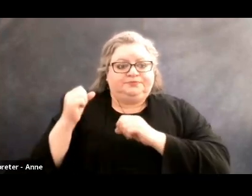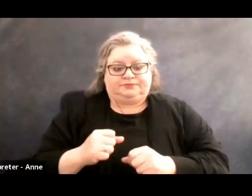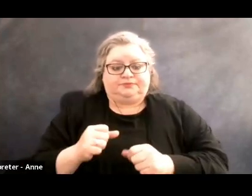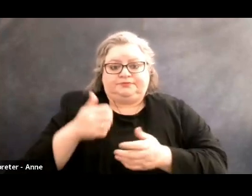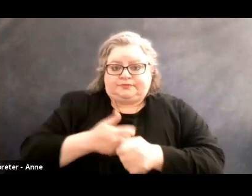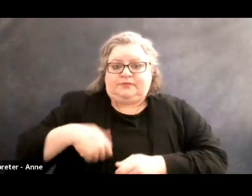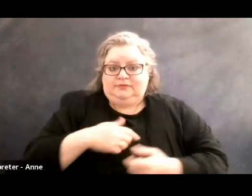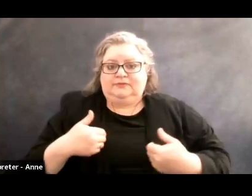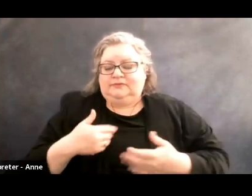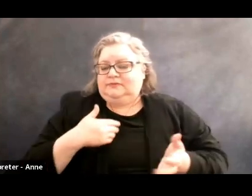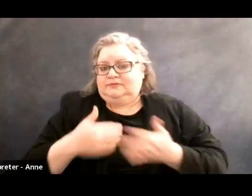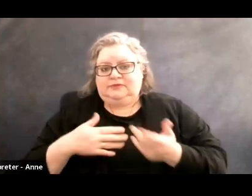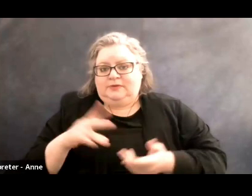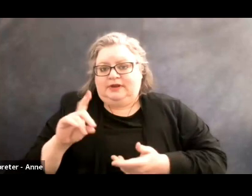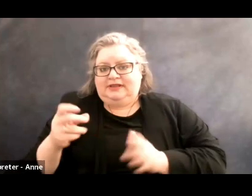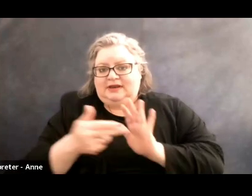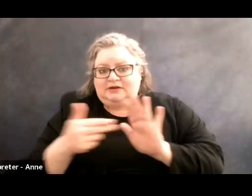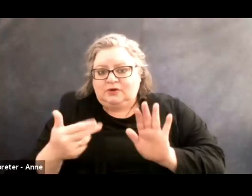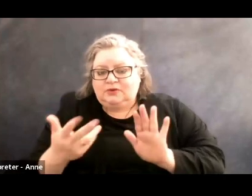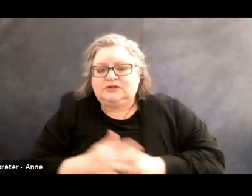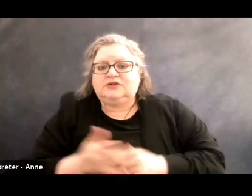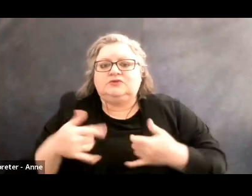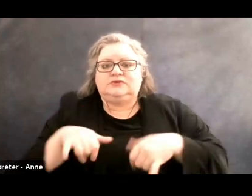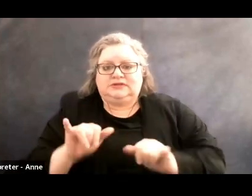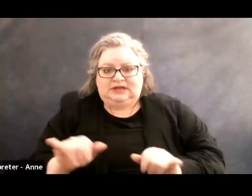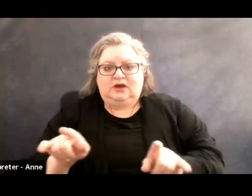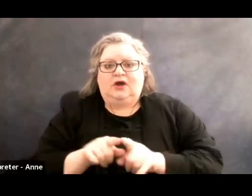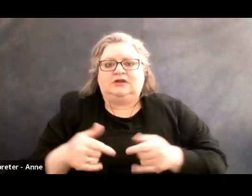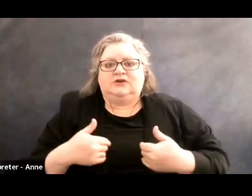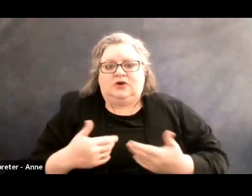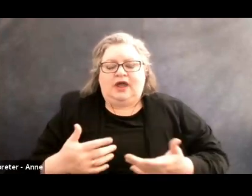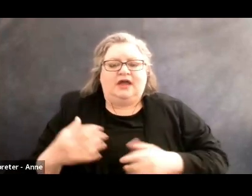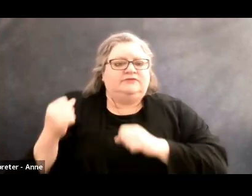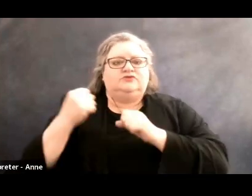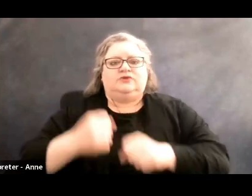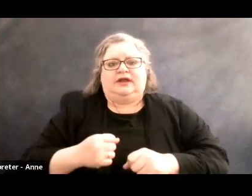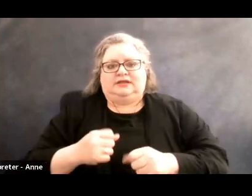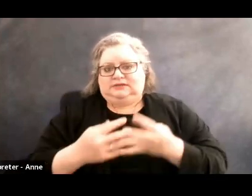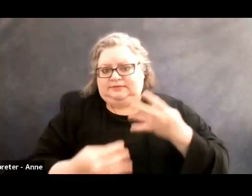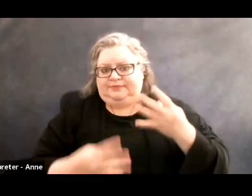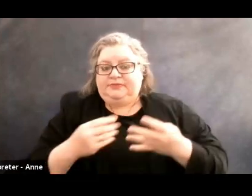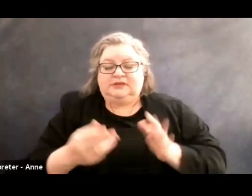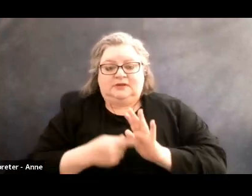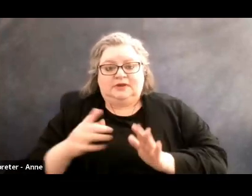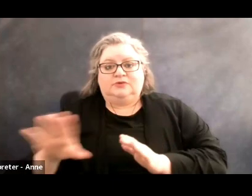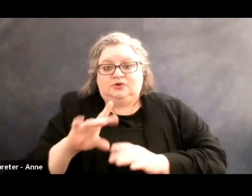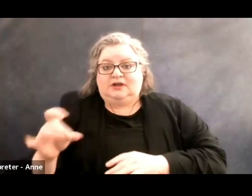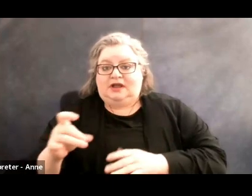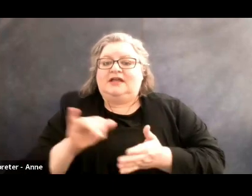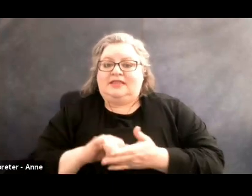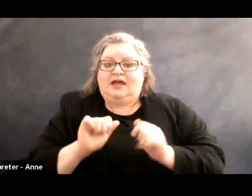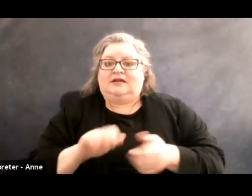us have, no matter what diagnosis you have, you still also have an abundance of strengths. And sometimes your diagnosis is a